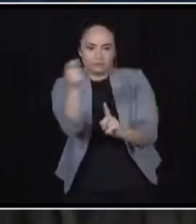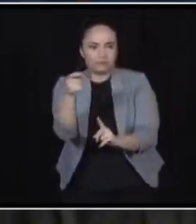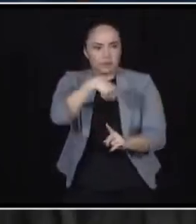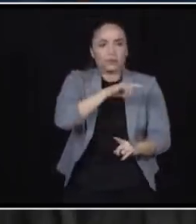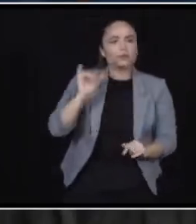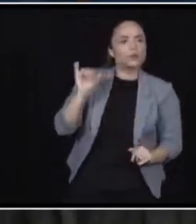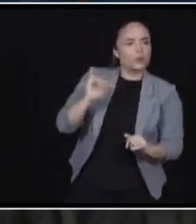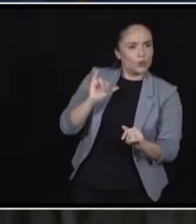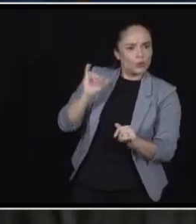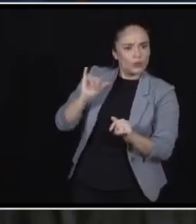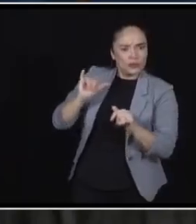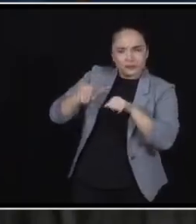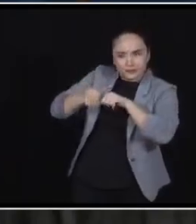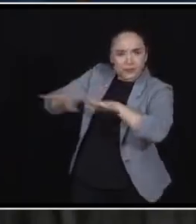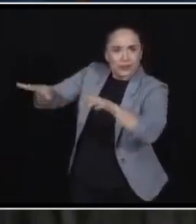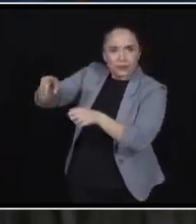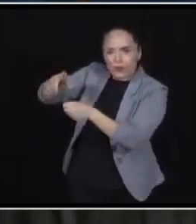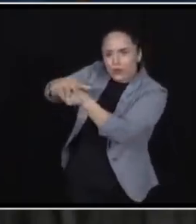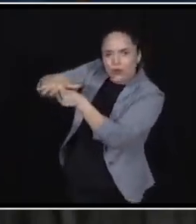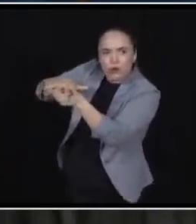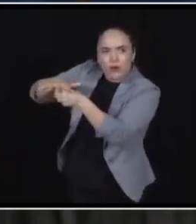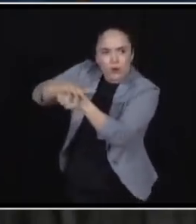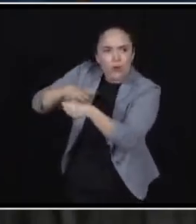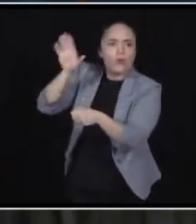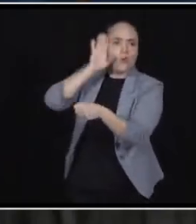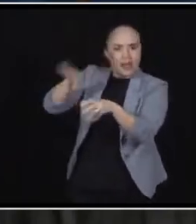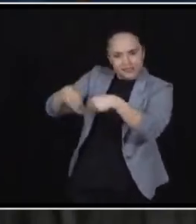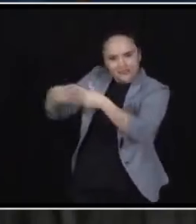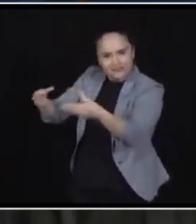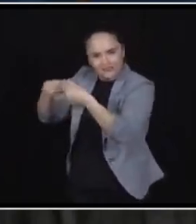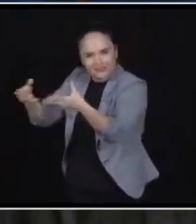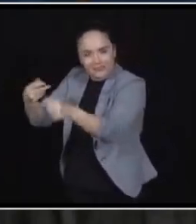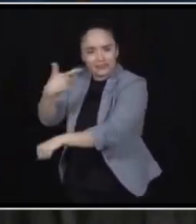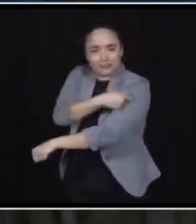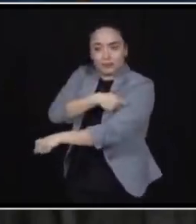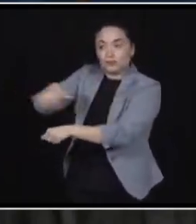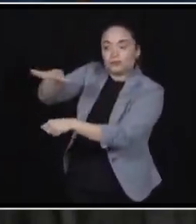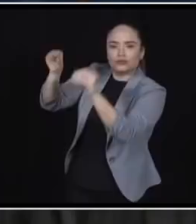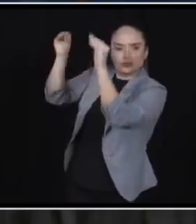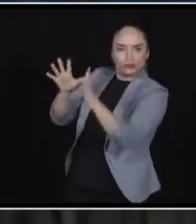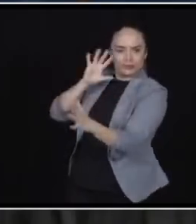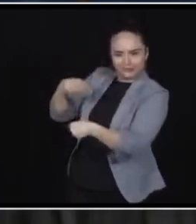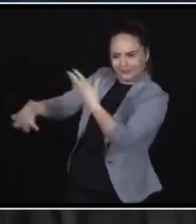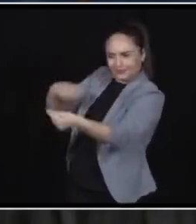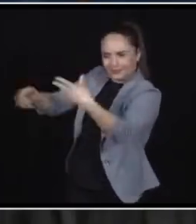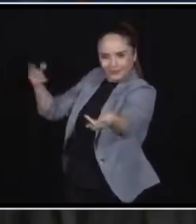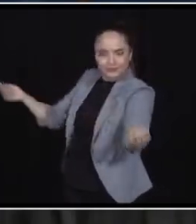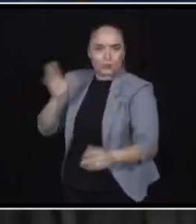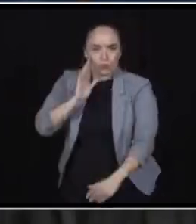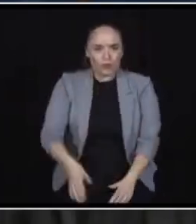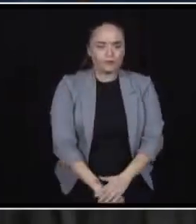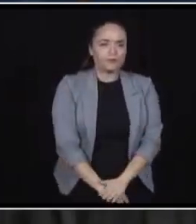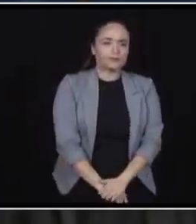areas. Moving students to remote learning will allow more time to deliver these vaccines, and we're making